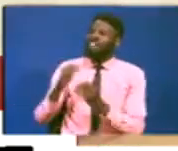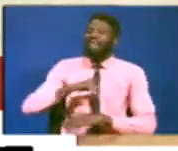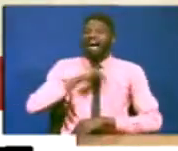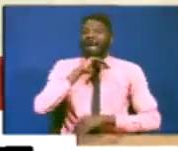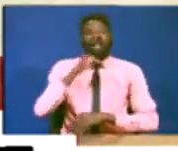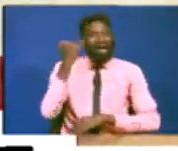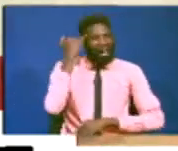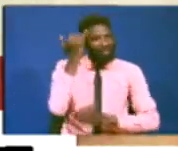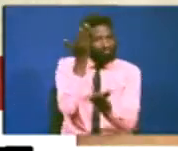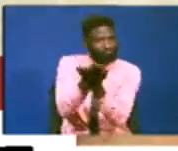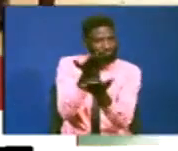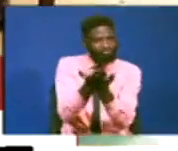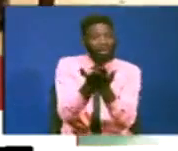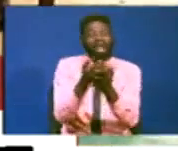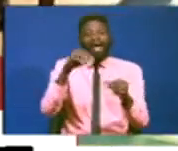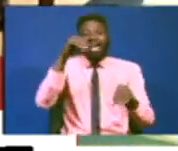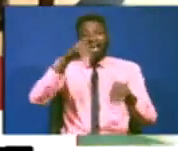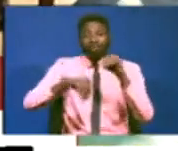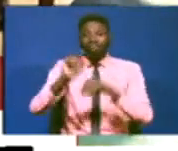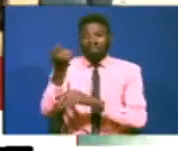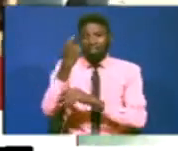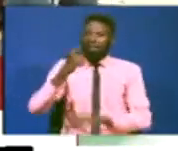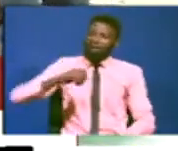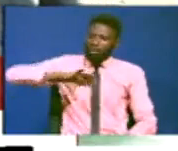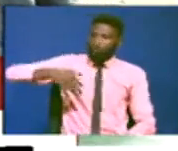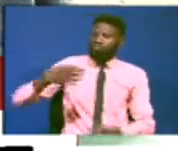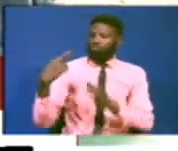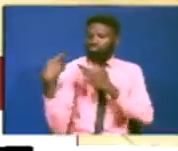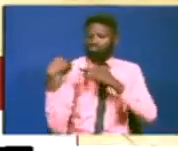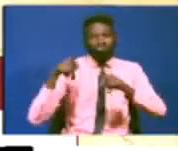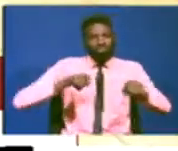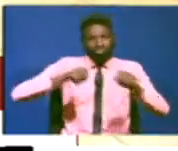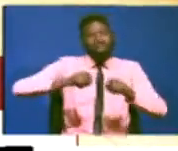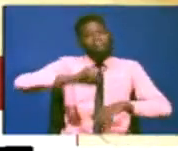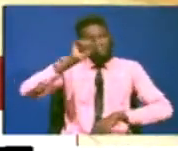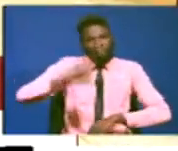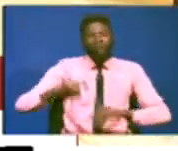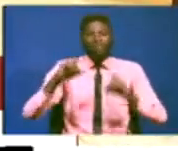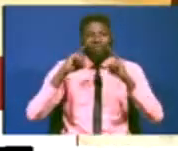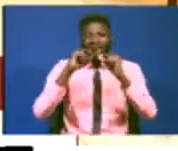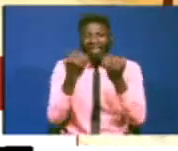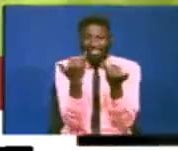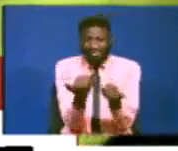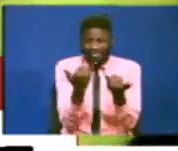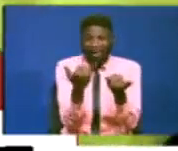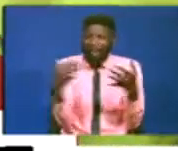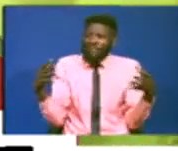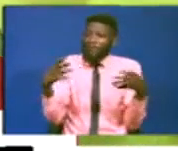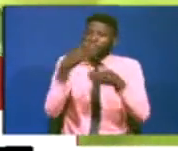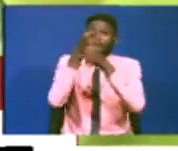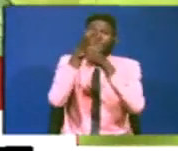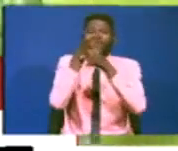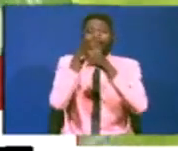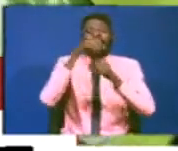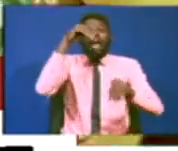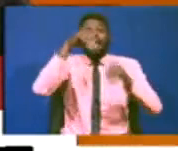elections in Kenya should be overseen by the counties. Odinga saying that the current centralized election management system in Kenya paved